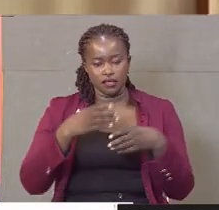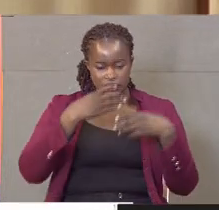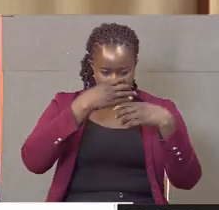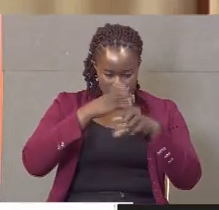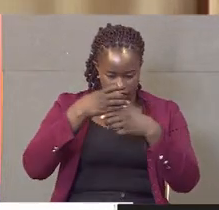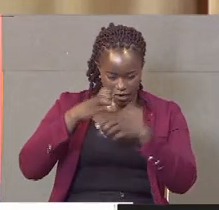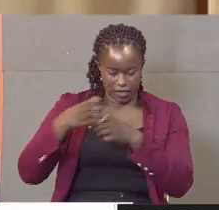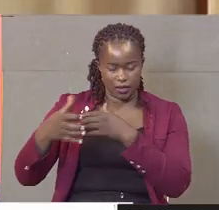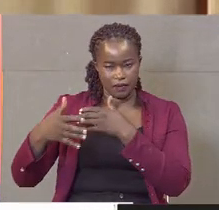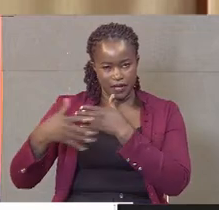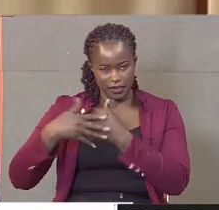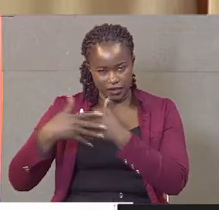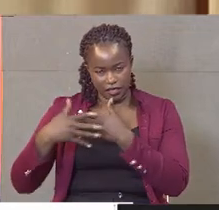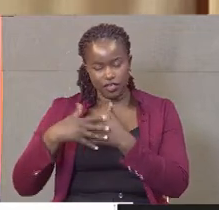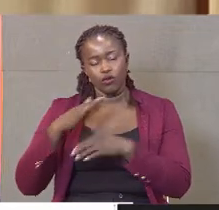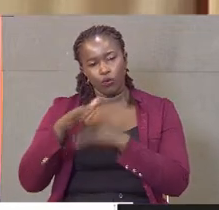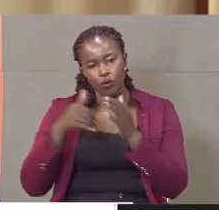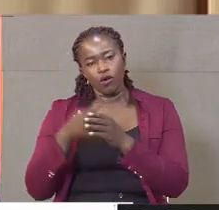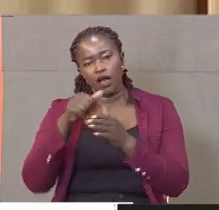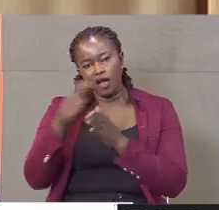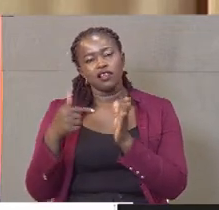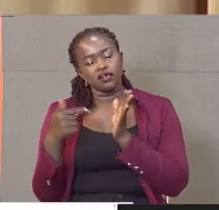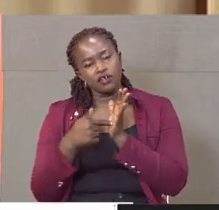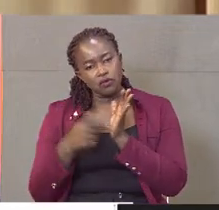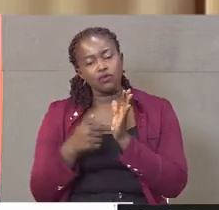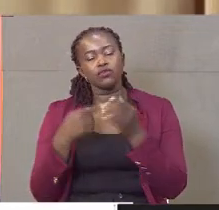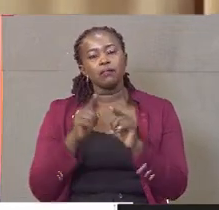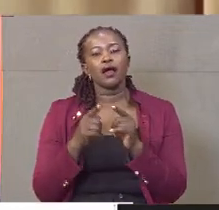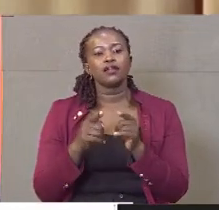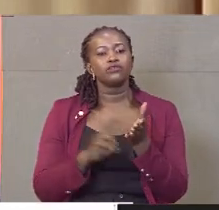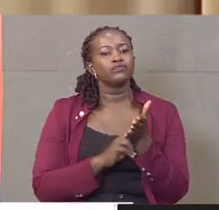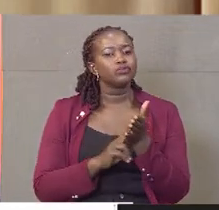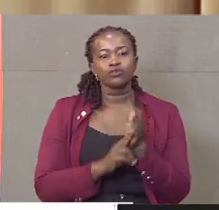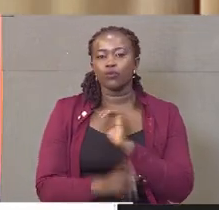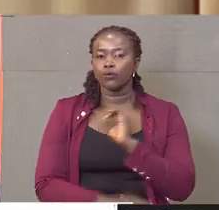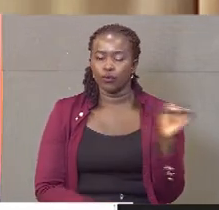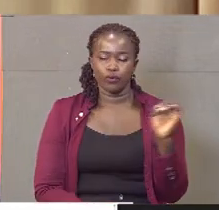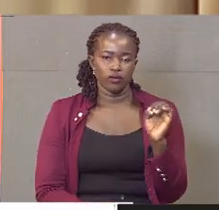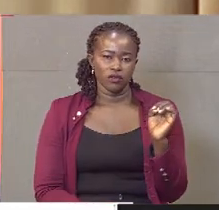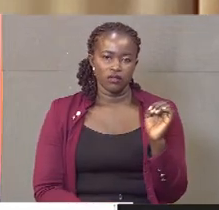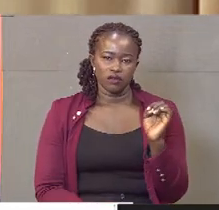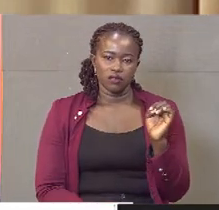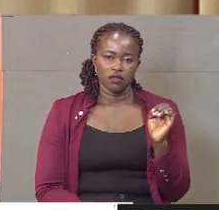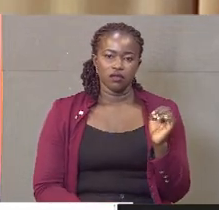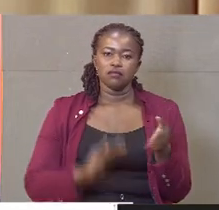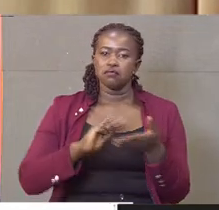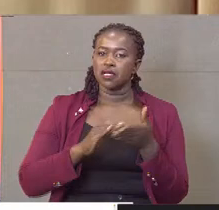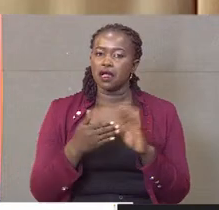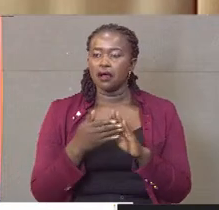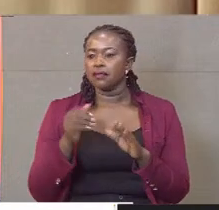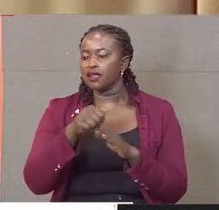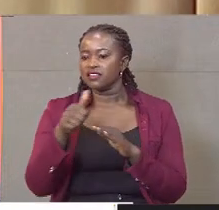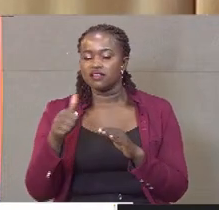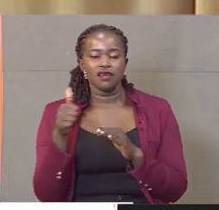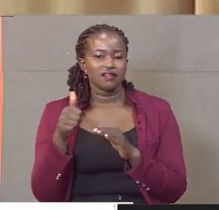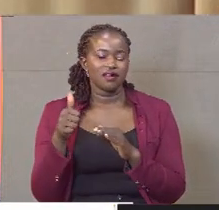all those kind of equipments and you don't put them into use, it becomes a